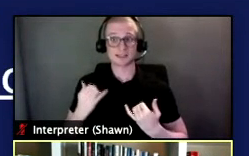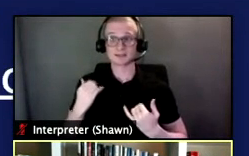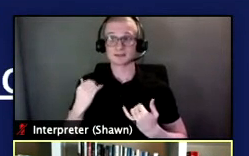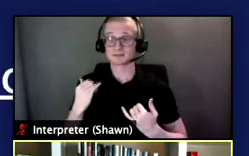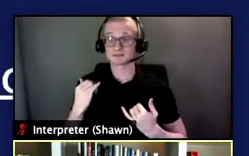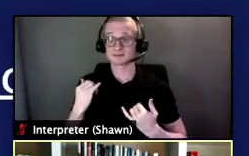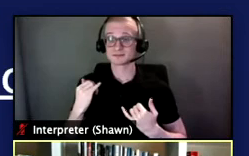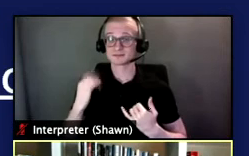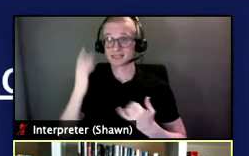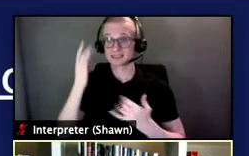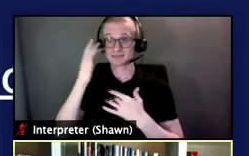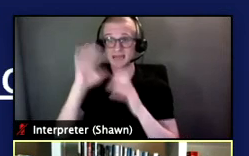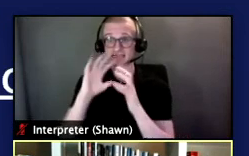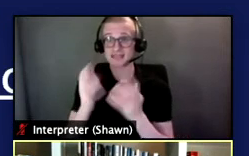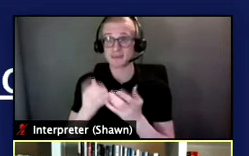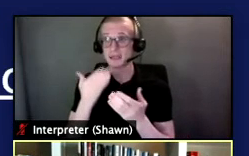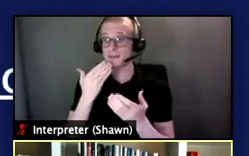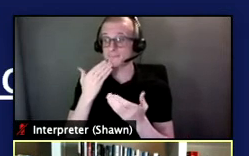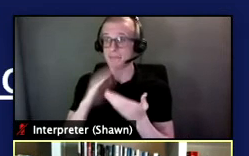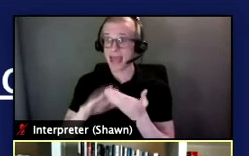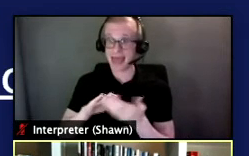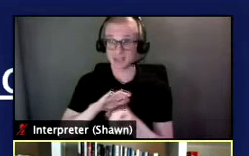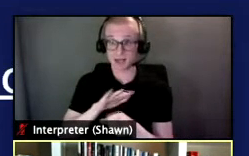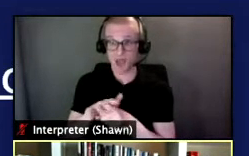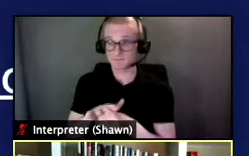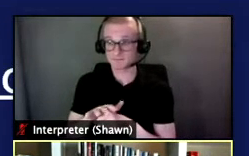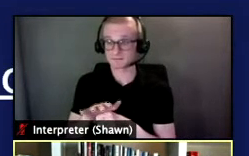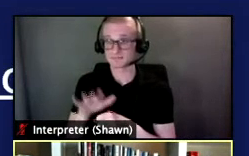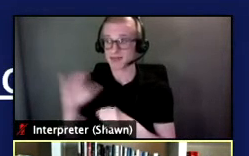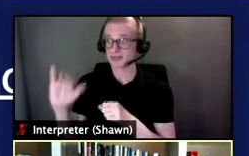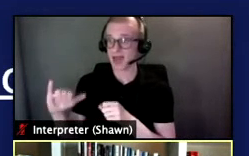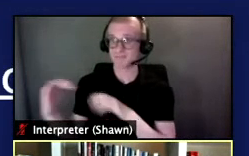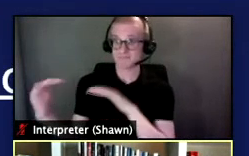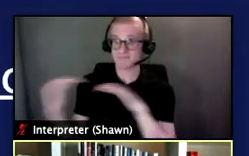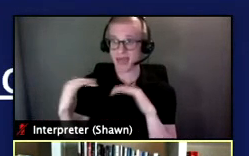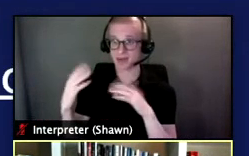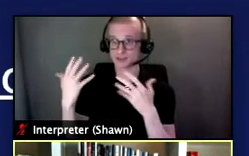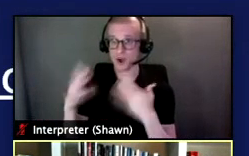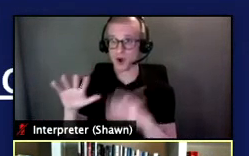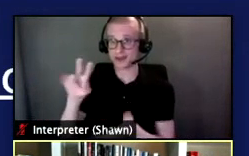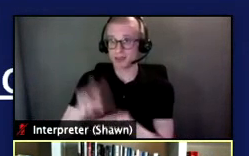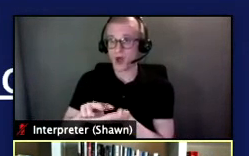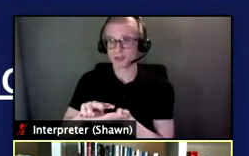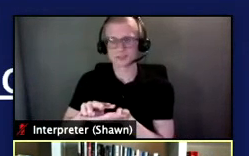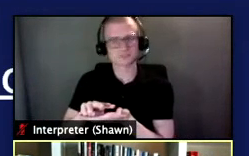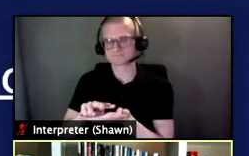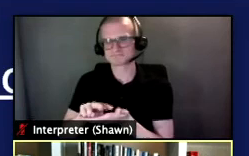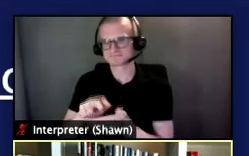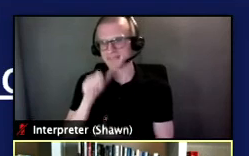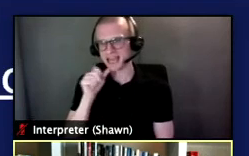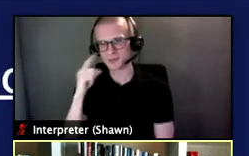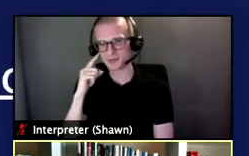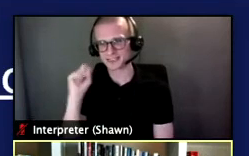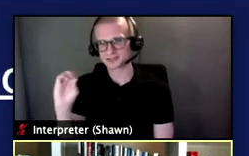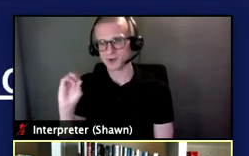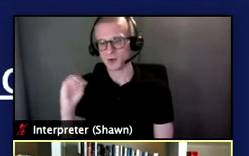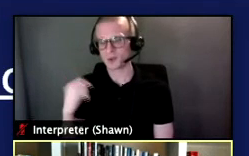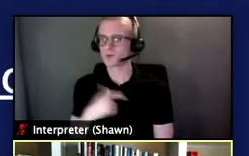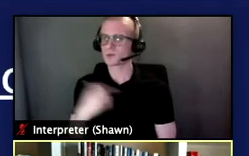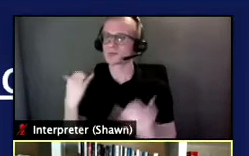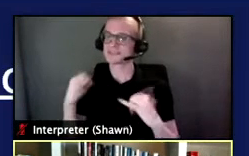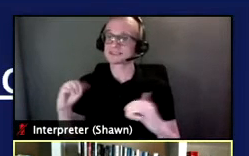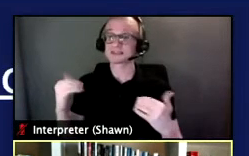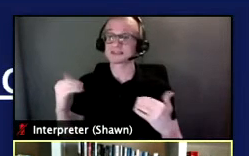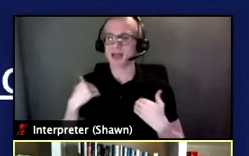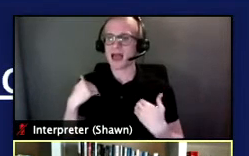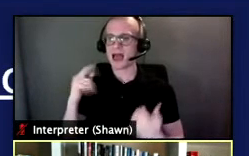we've lost the battle already? I don't think so. I think we still have tools in our tool belt